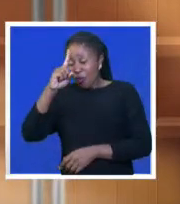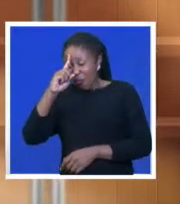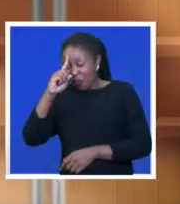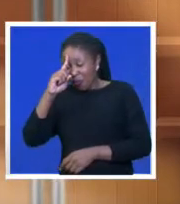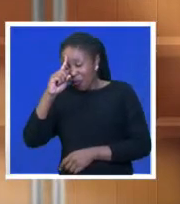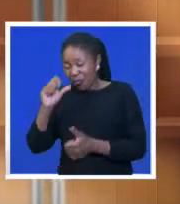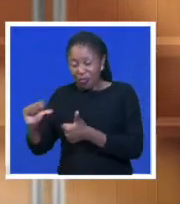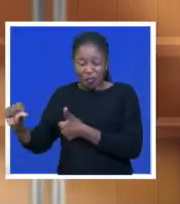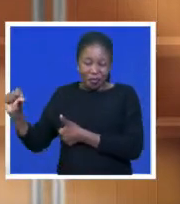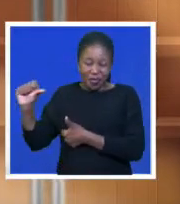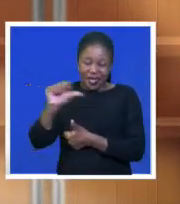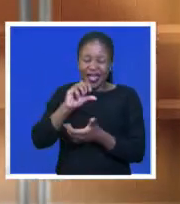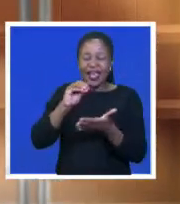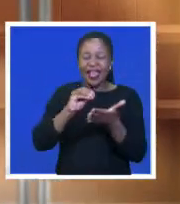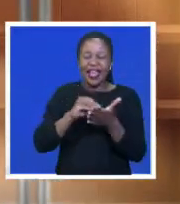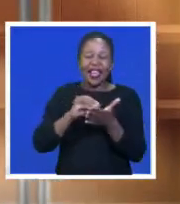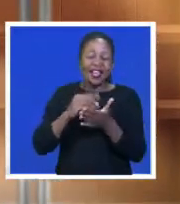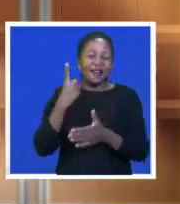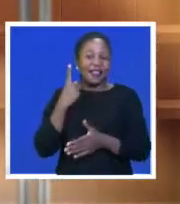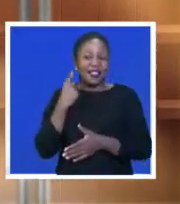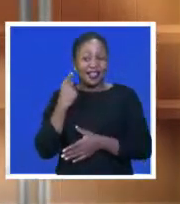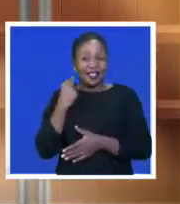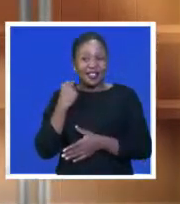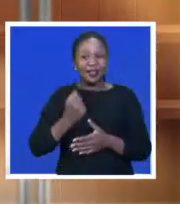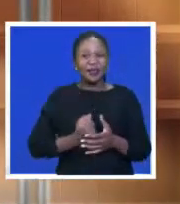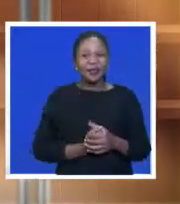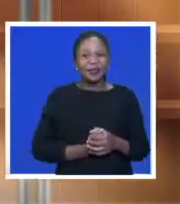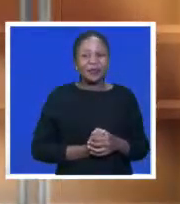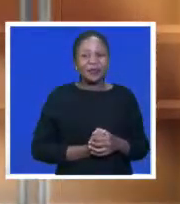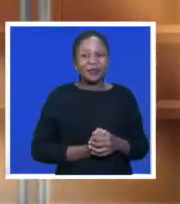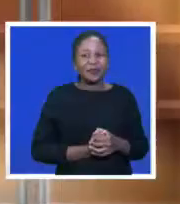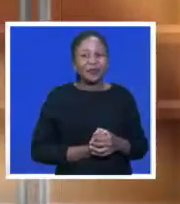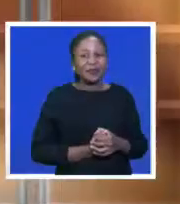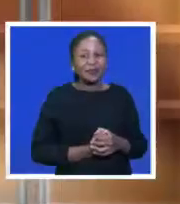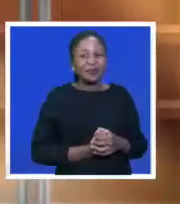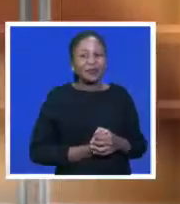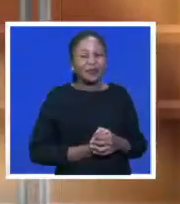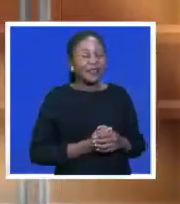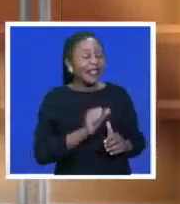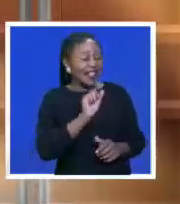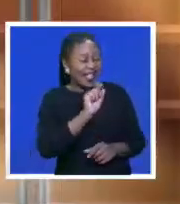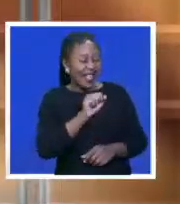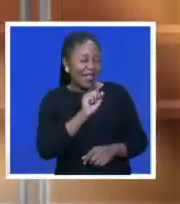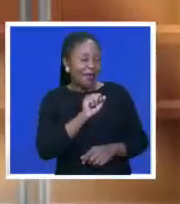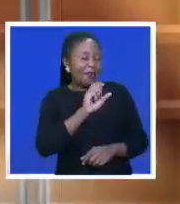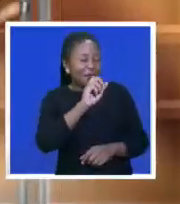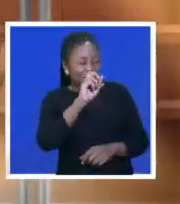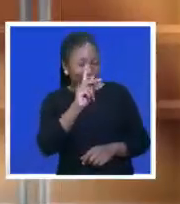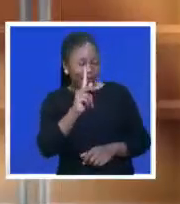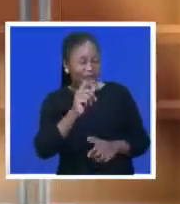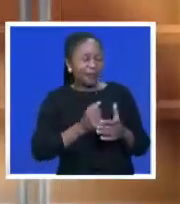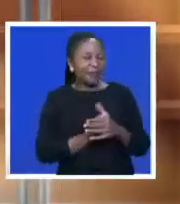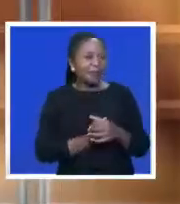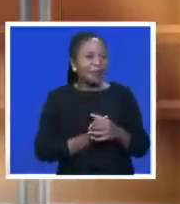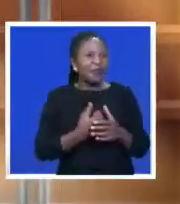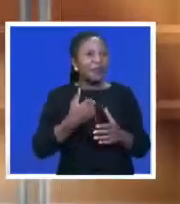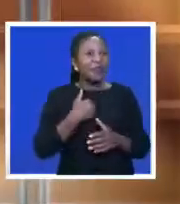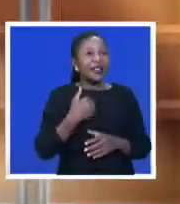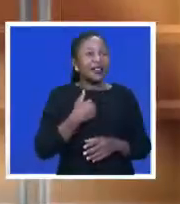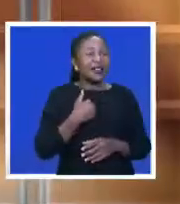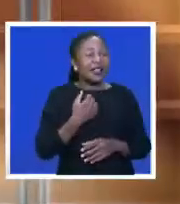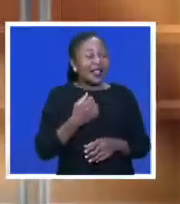lesson. Okay, Lorato, I'm confusing you with Nogwasi, but I'm sure you're used to